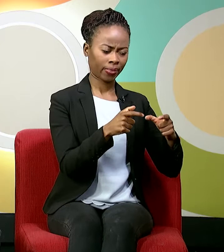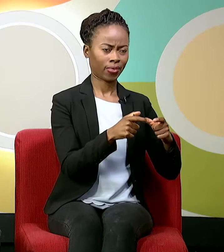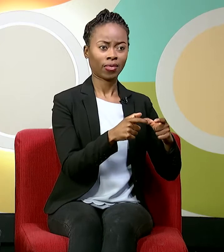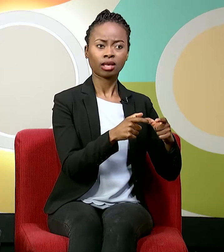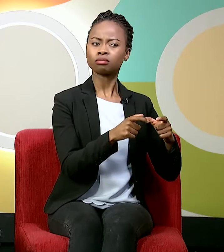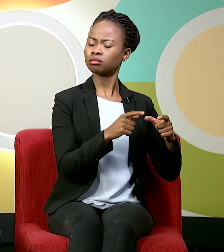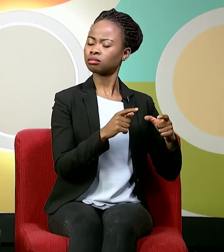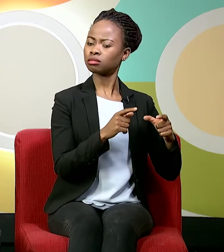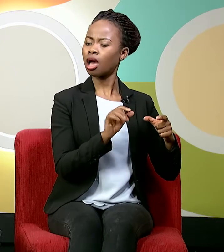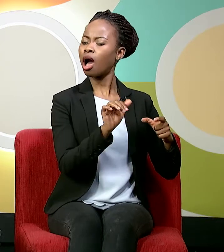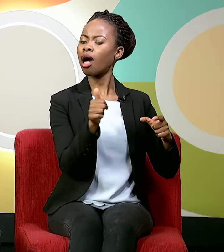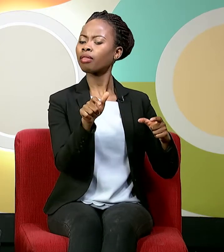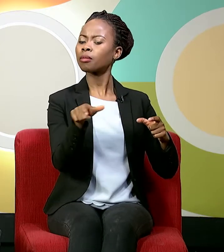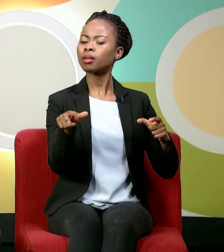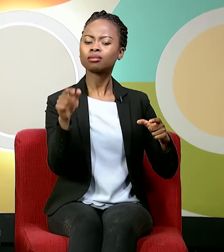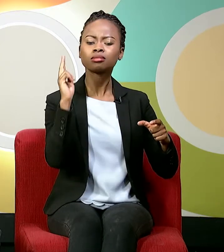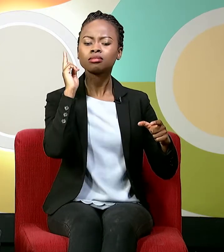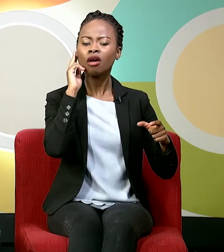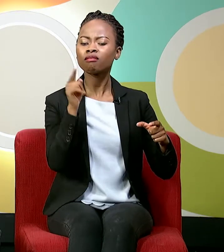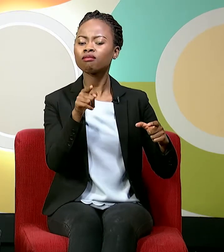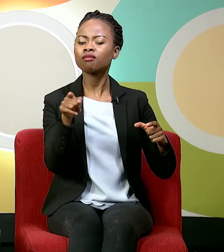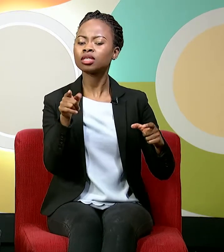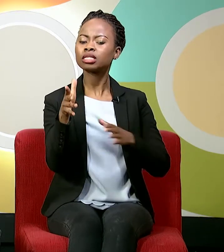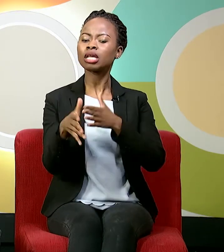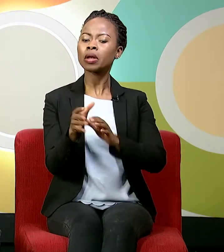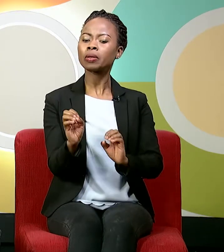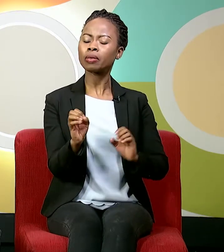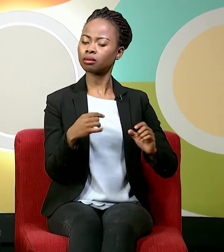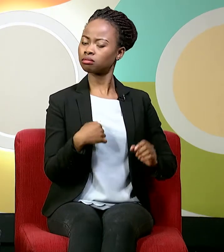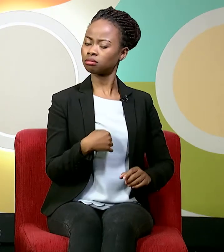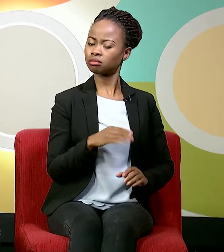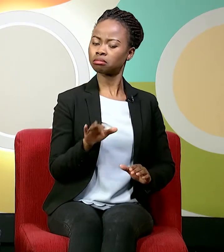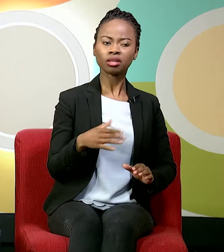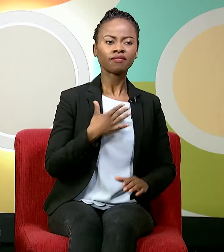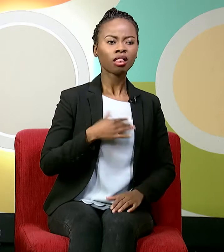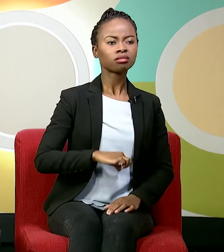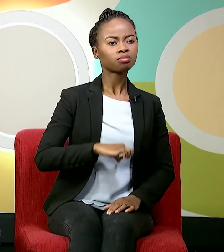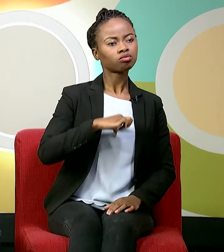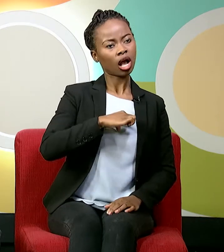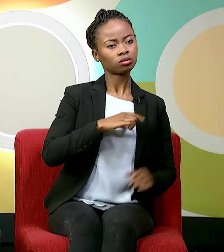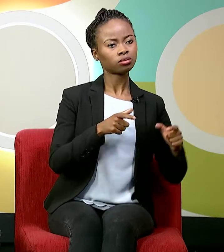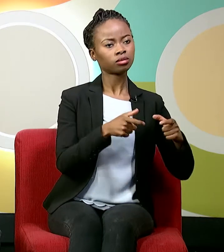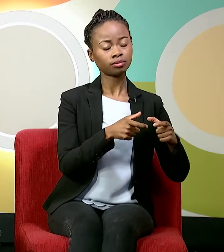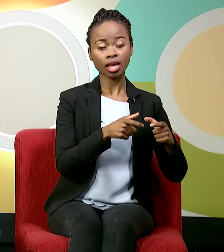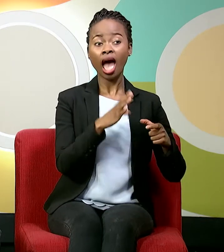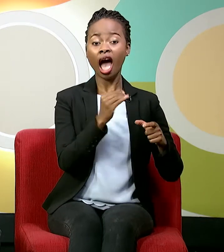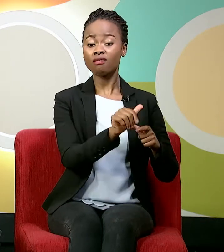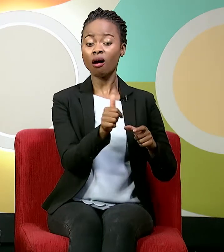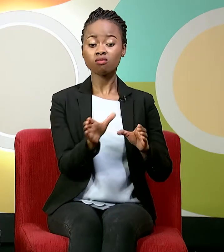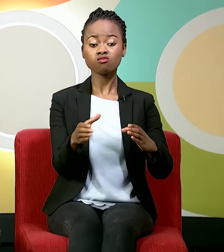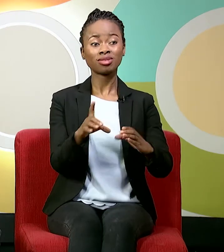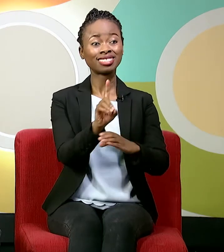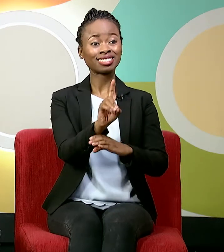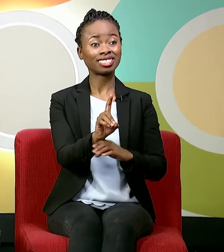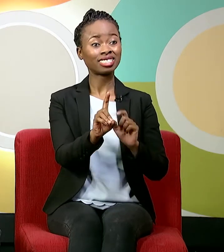themselves from the non-signing people who do not hear, who identifies themselves with a lowercase d. Our lowercase